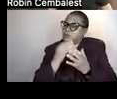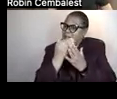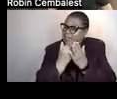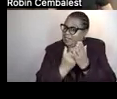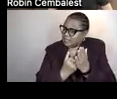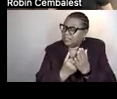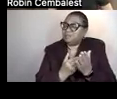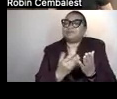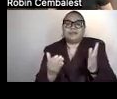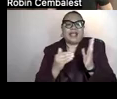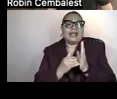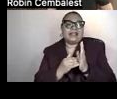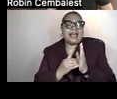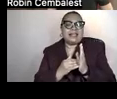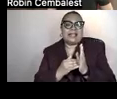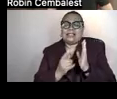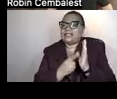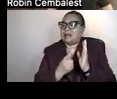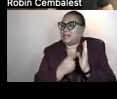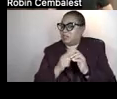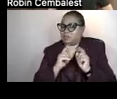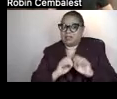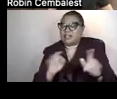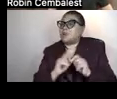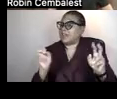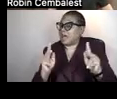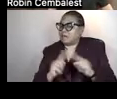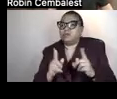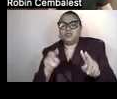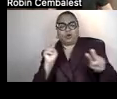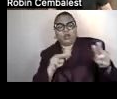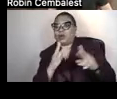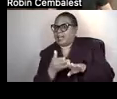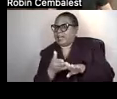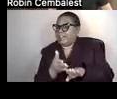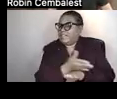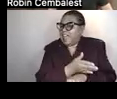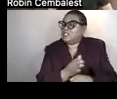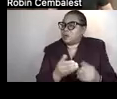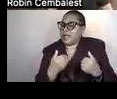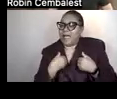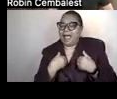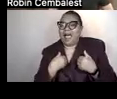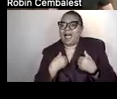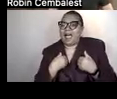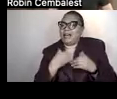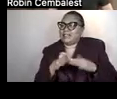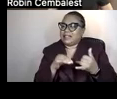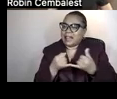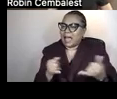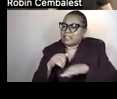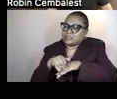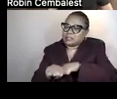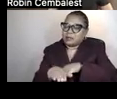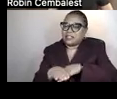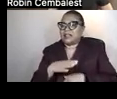listings, again, consulates, sometimes those things go out to a lot of people. You can look in advance and they're going to have deadlines for submission and